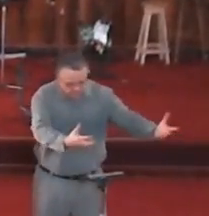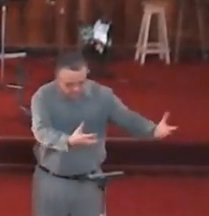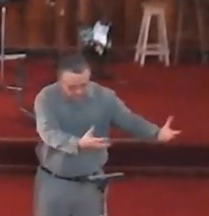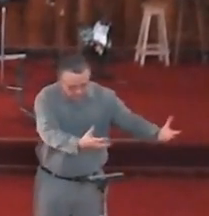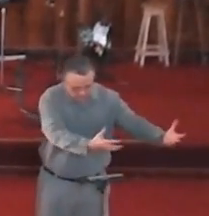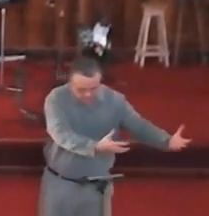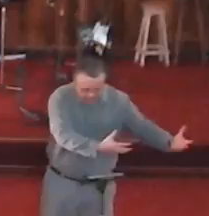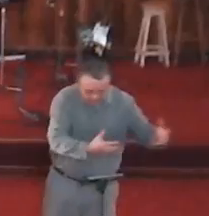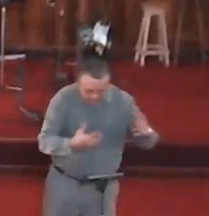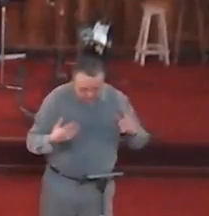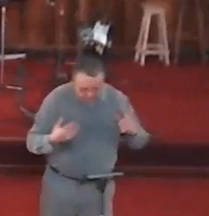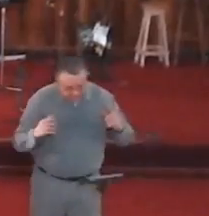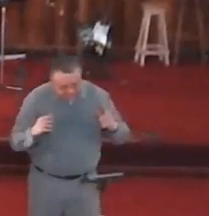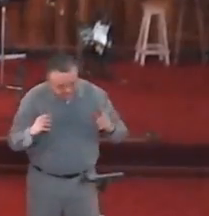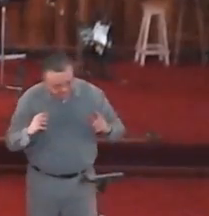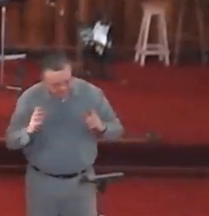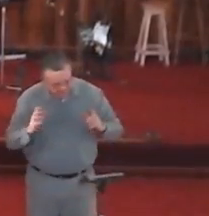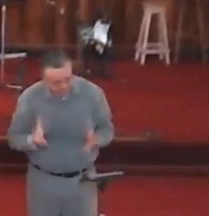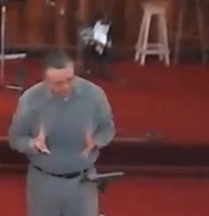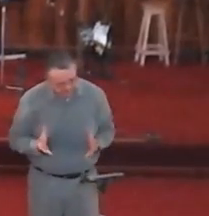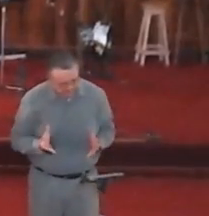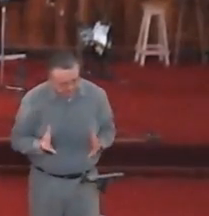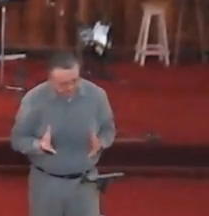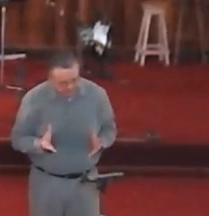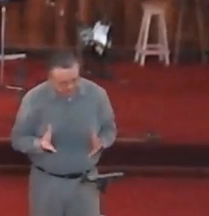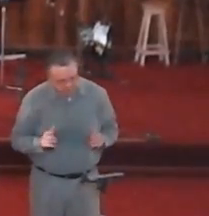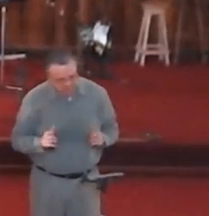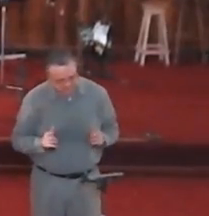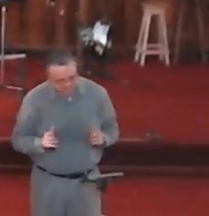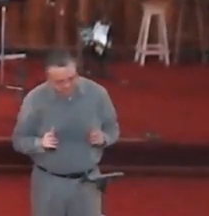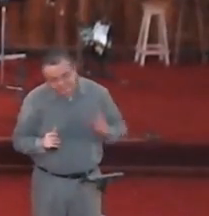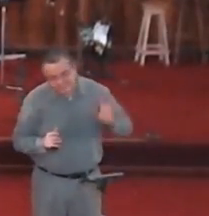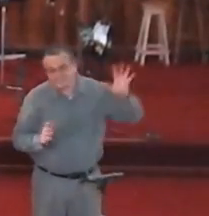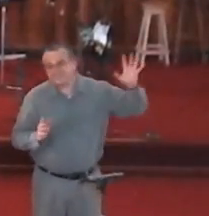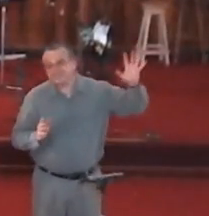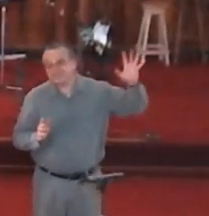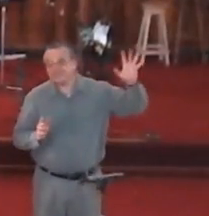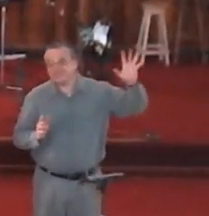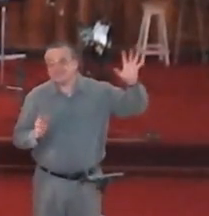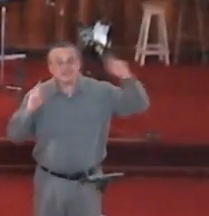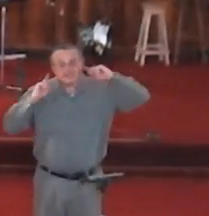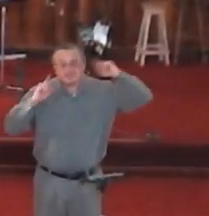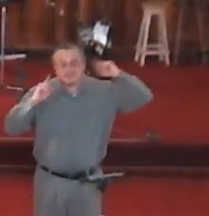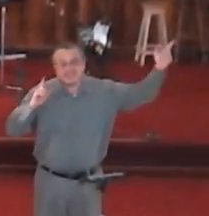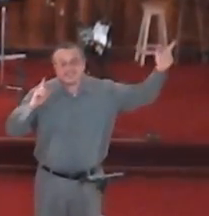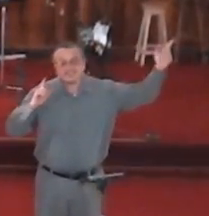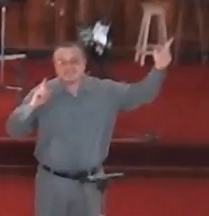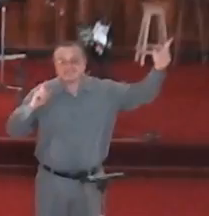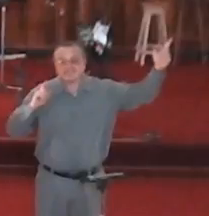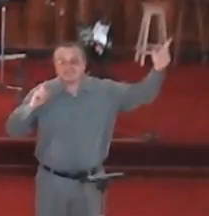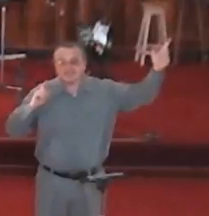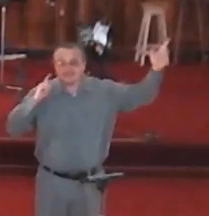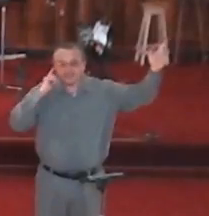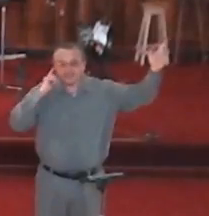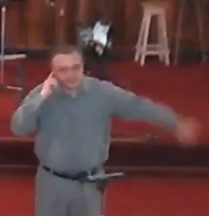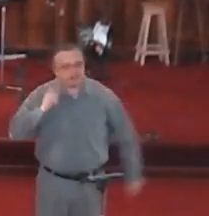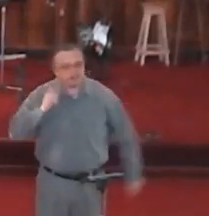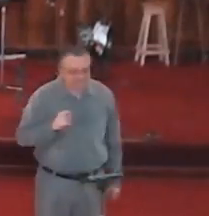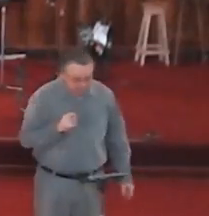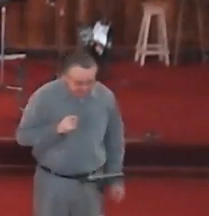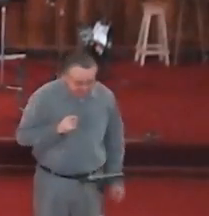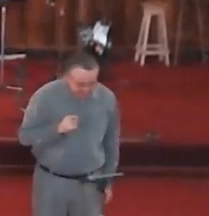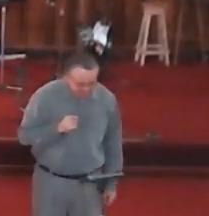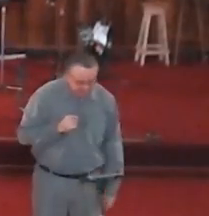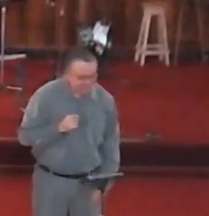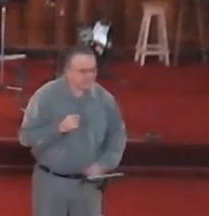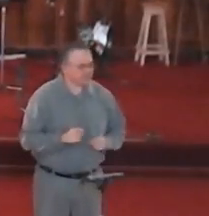estos sucesos llegó a oídos de la iglesia en Jerusalén y mandaron a ¿quién? A